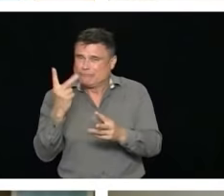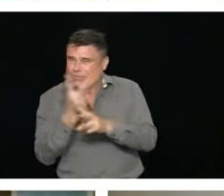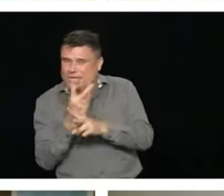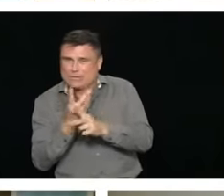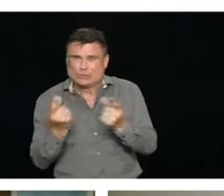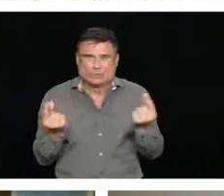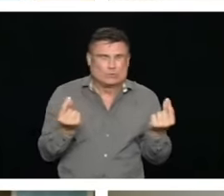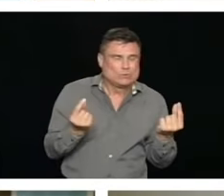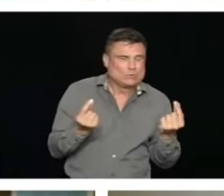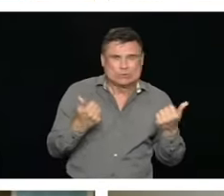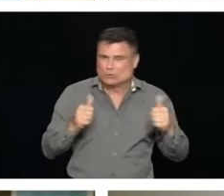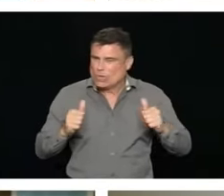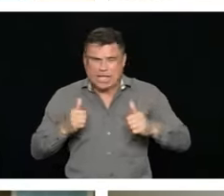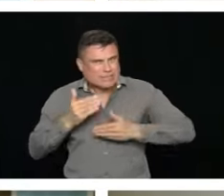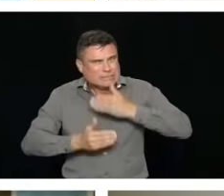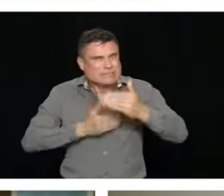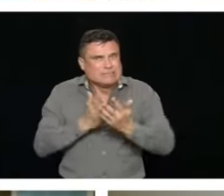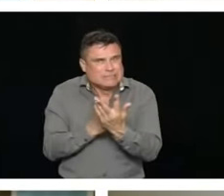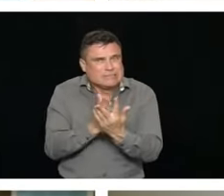you, the public, have actually